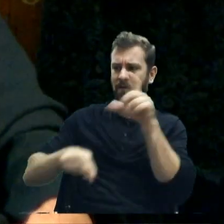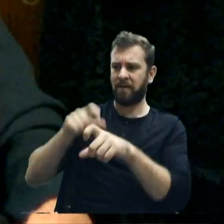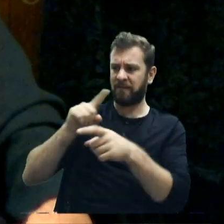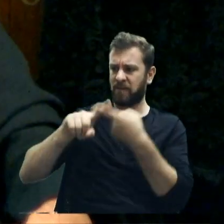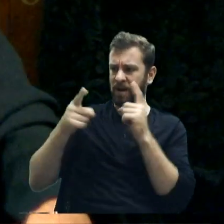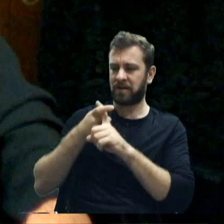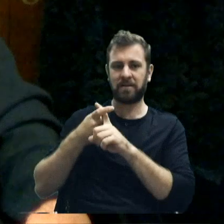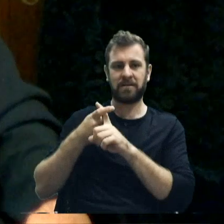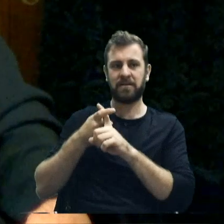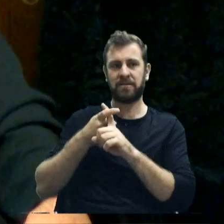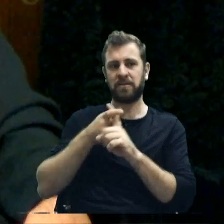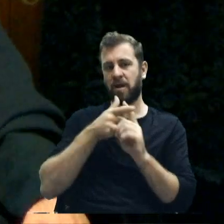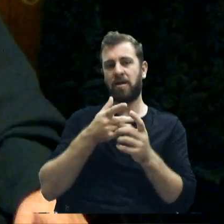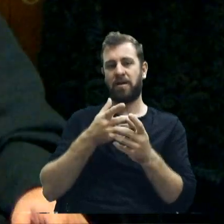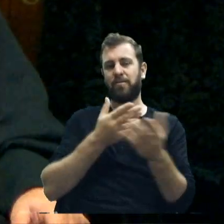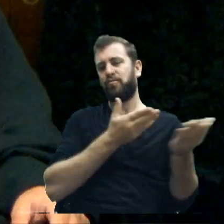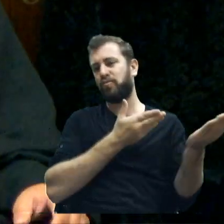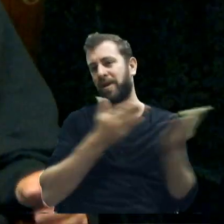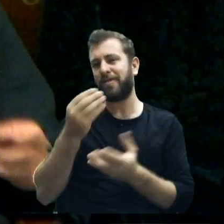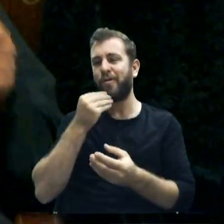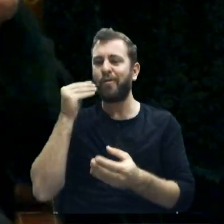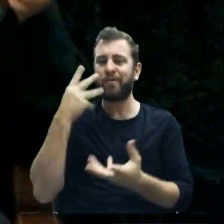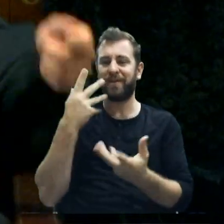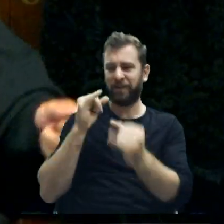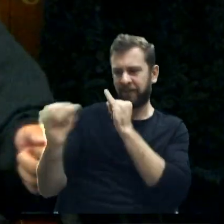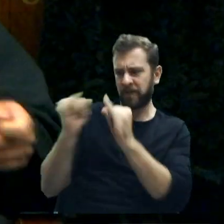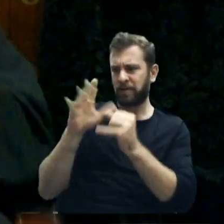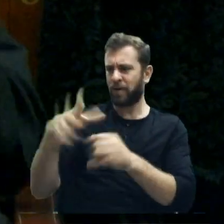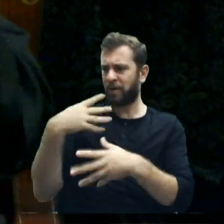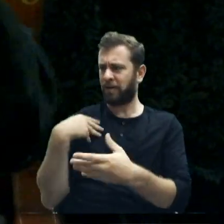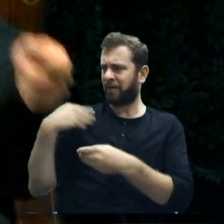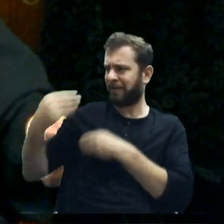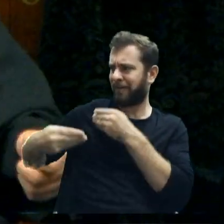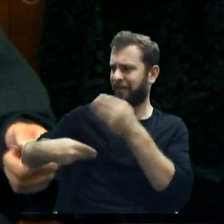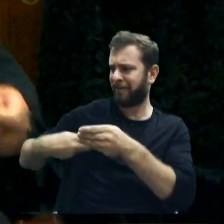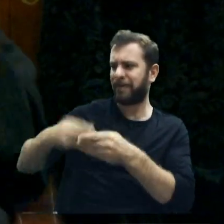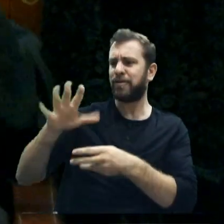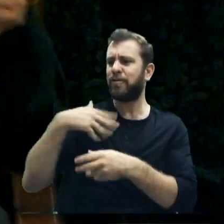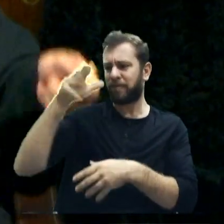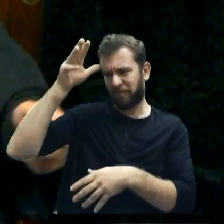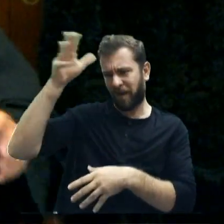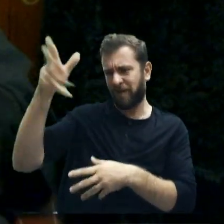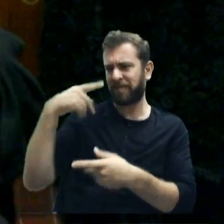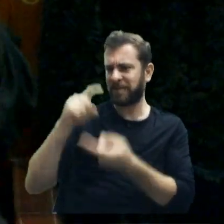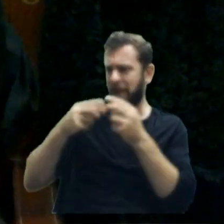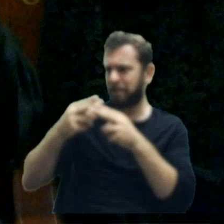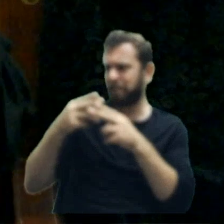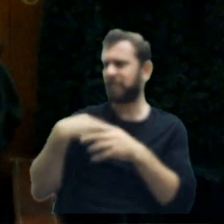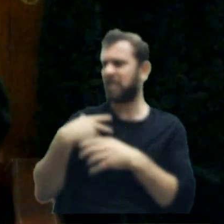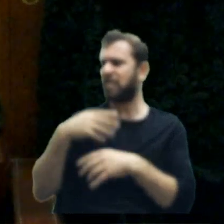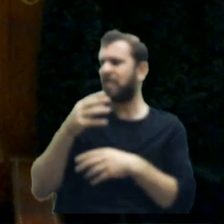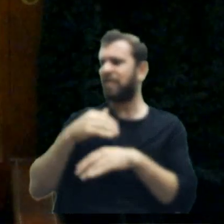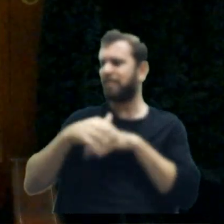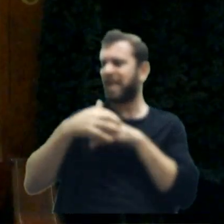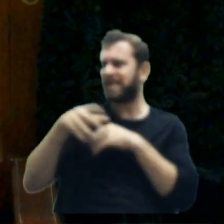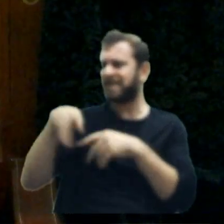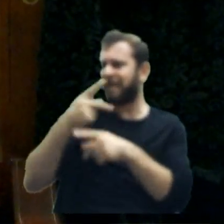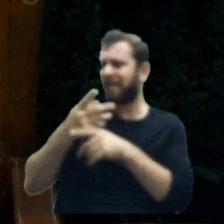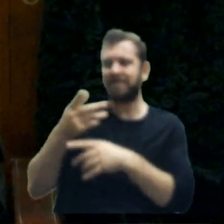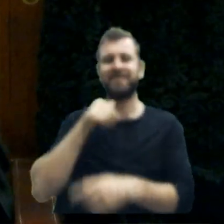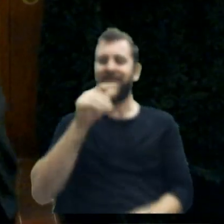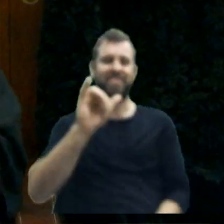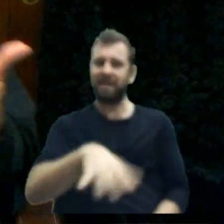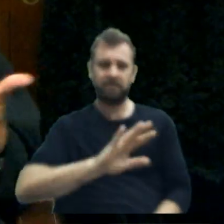Don't bring them home, interview them, and ask them for their, you know, give me your lineage and give me your grandfather's name and give me your blood type. And no, not like that. But